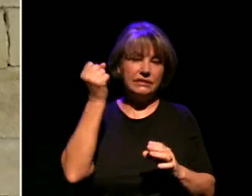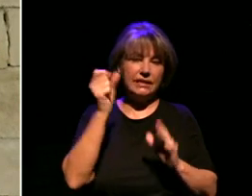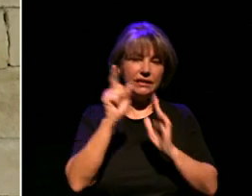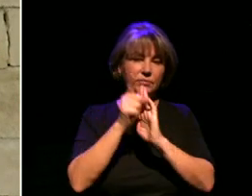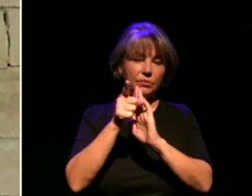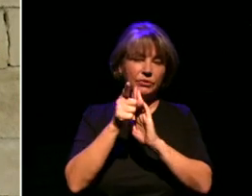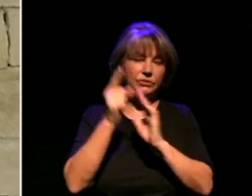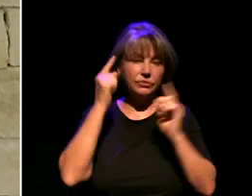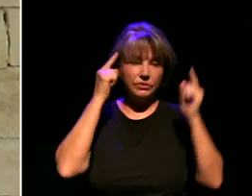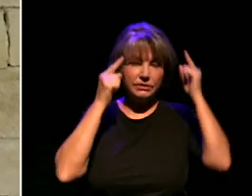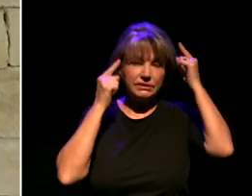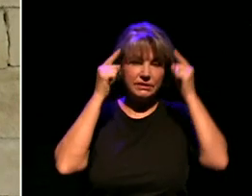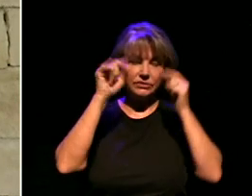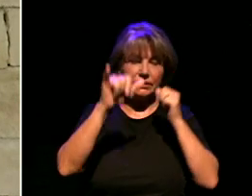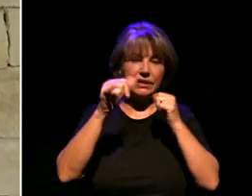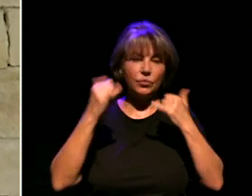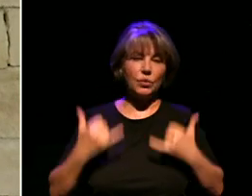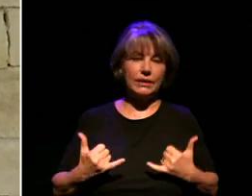right now.